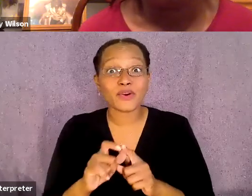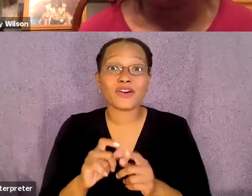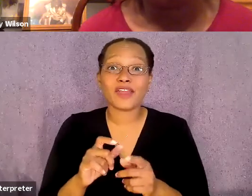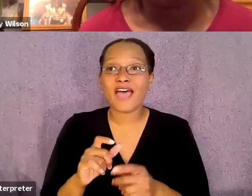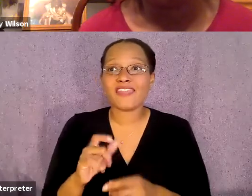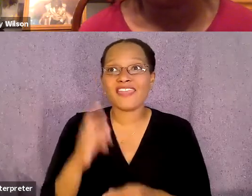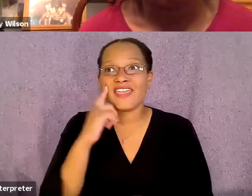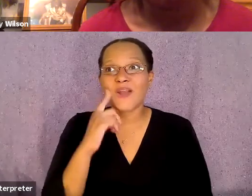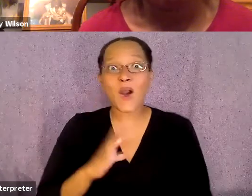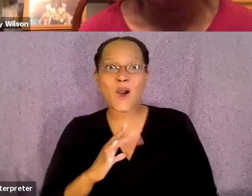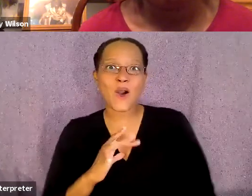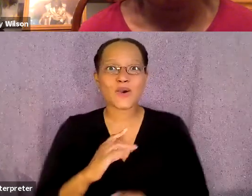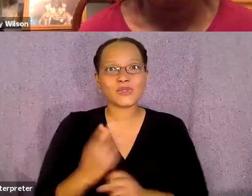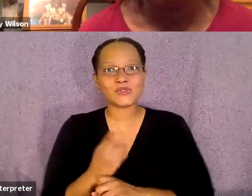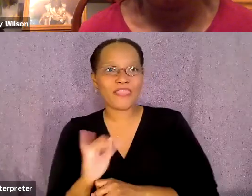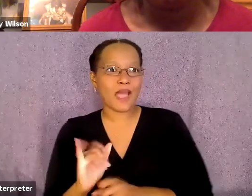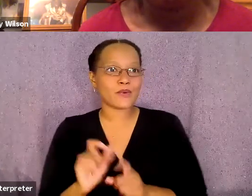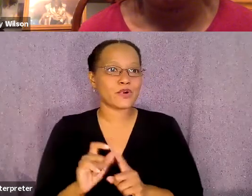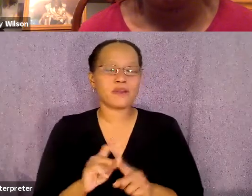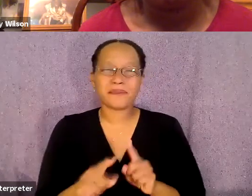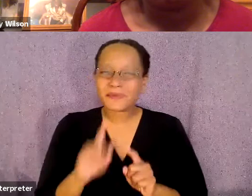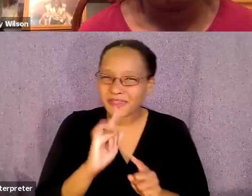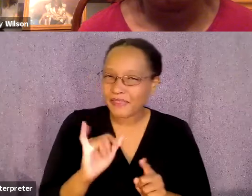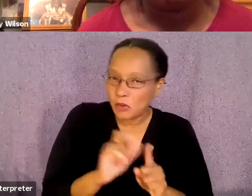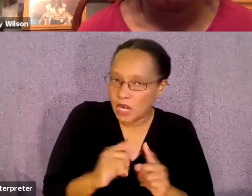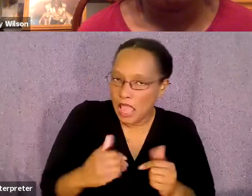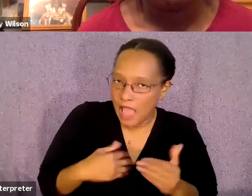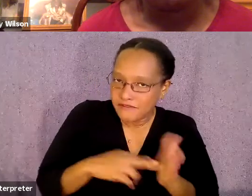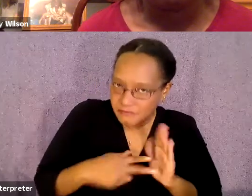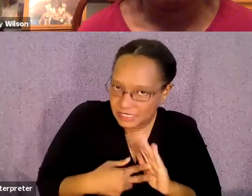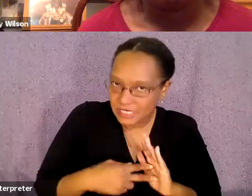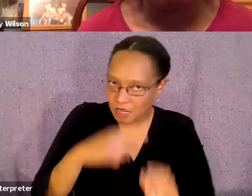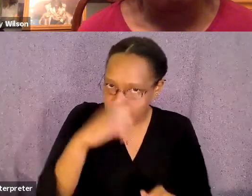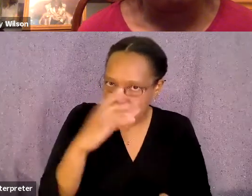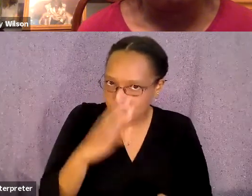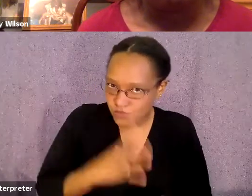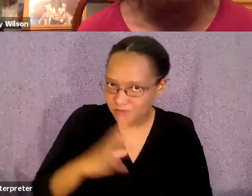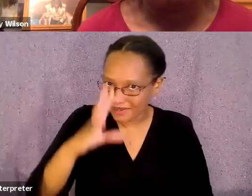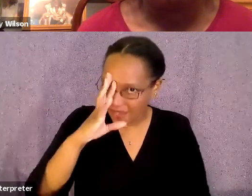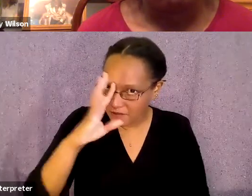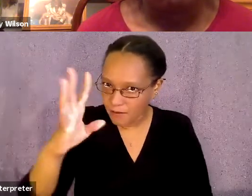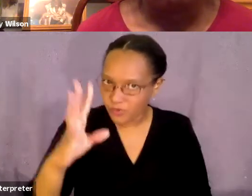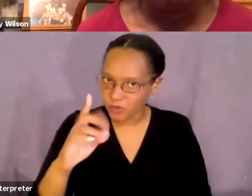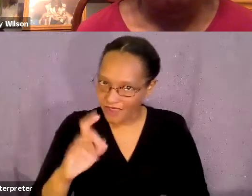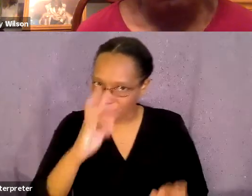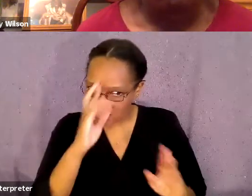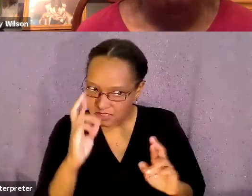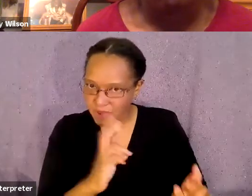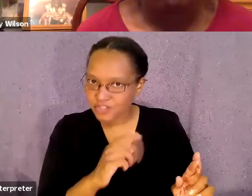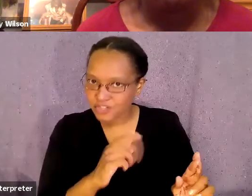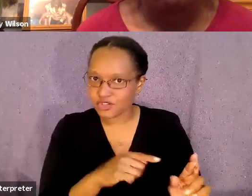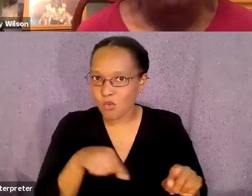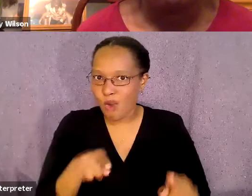has actual meaning and it was done by a Black woman and she should be respected in these conversations about intersectionality. Like, if you're